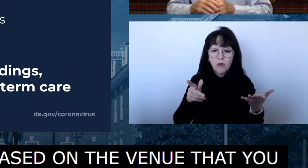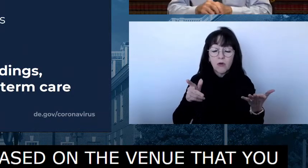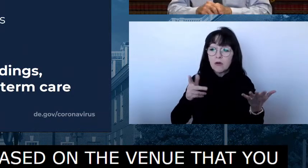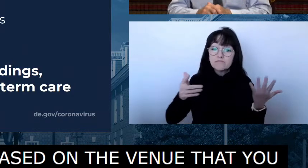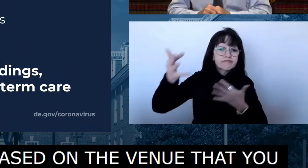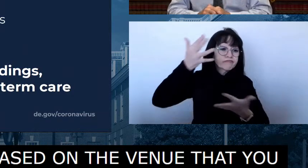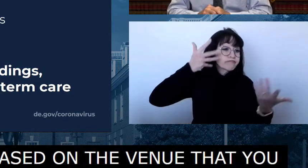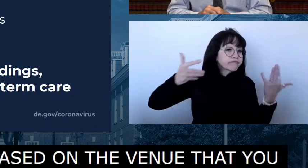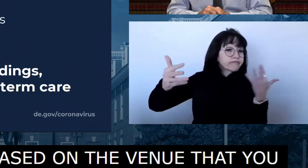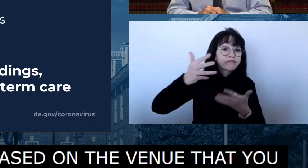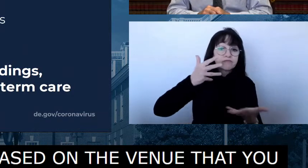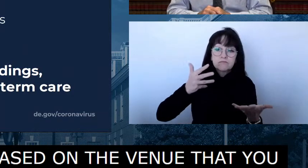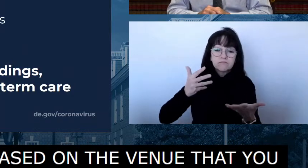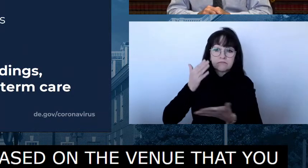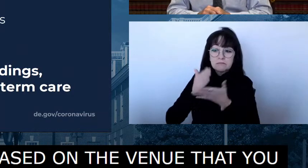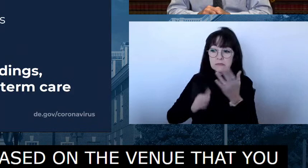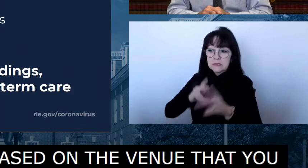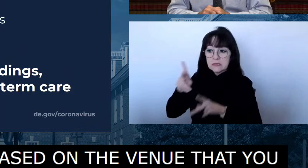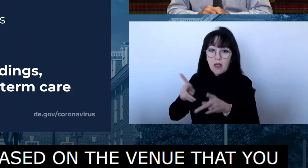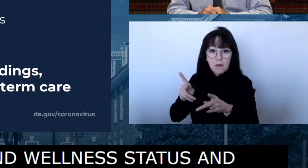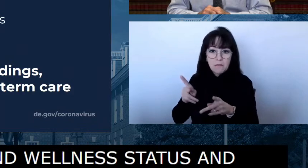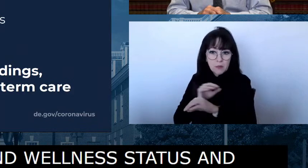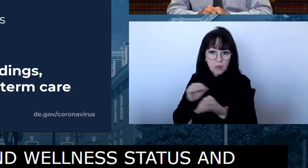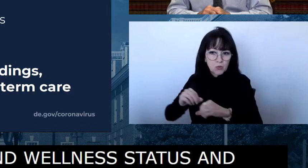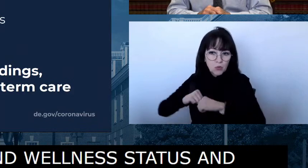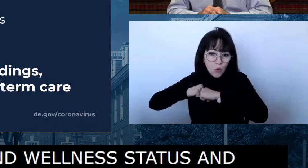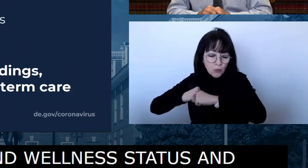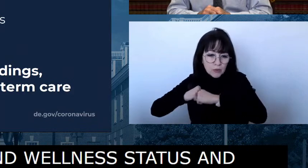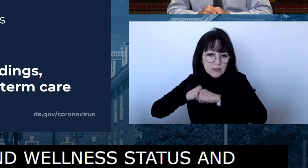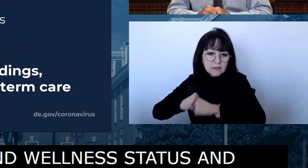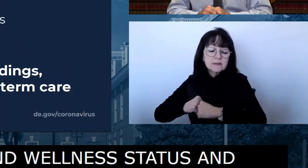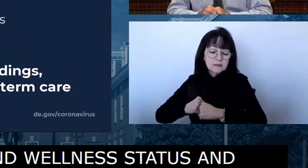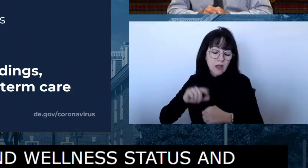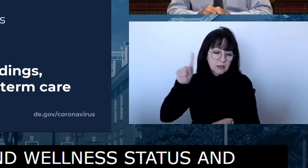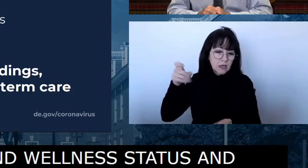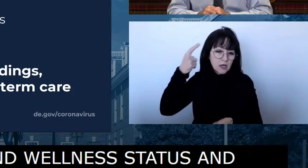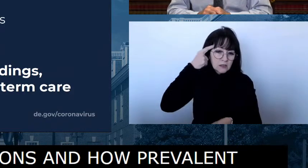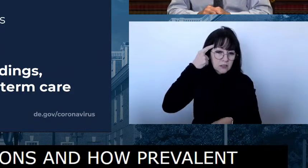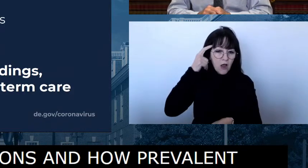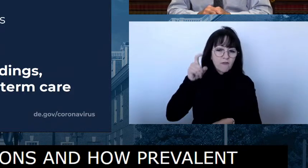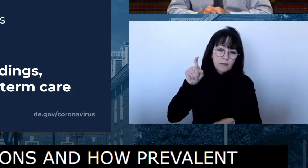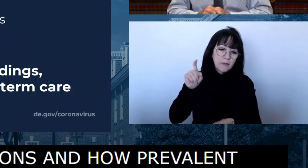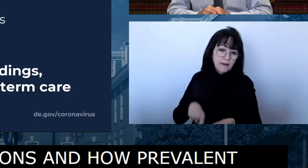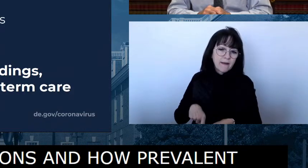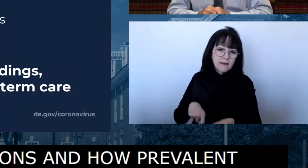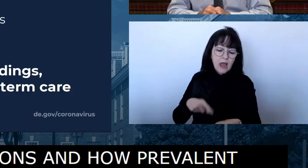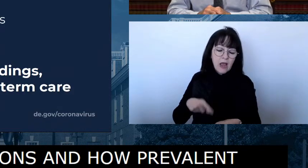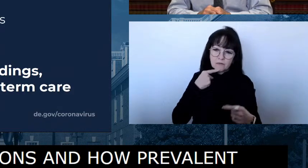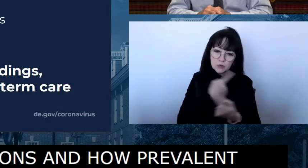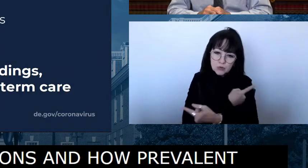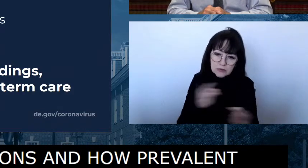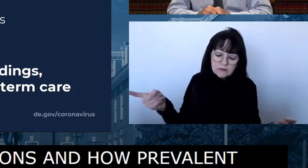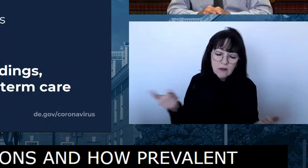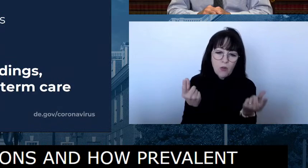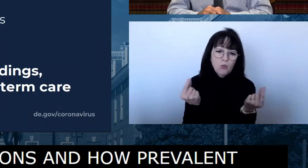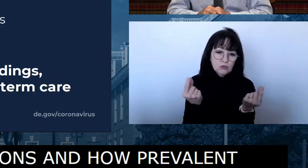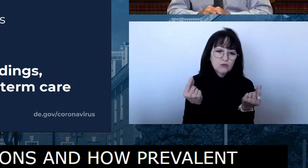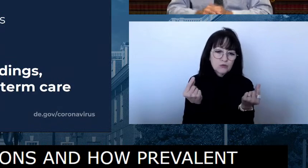prevalent COVID is in your particular area. And we expect folks to take that responsibility.